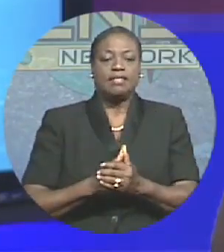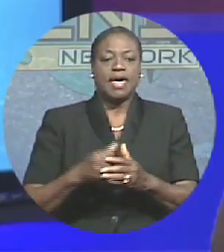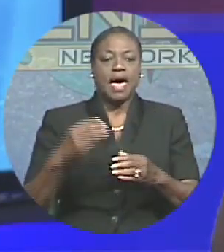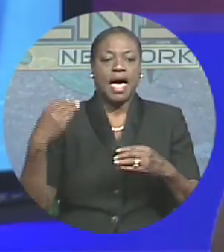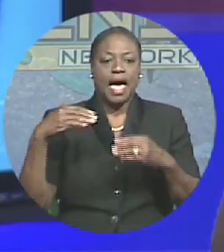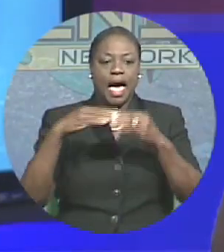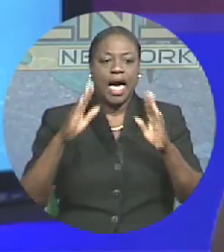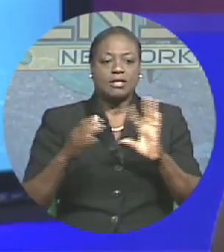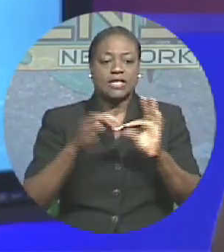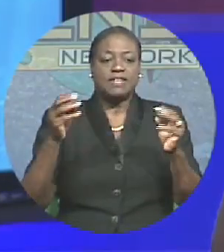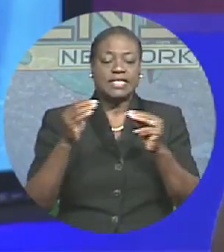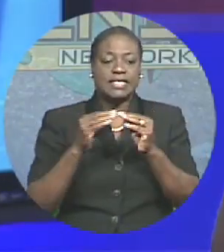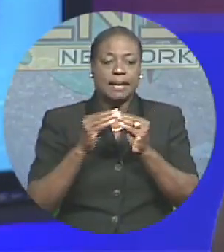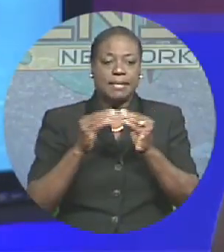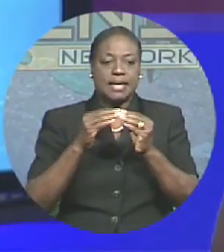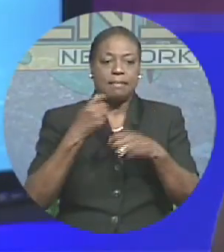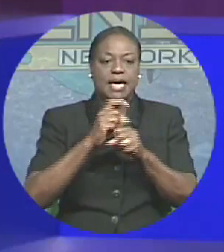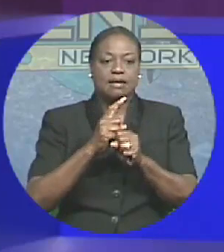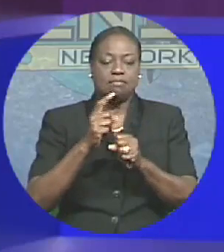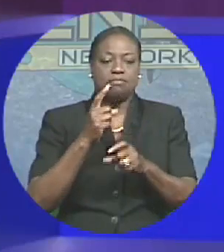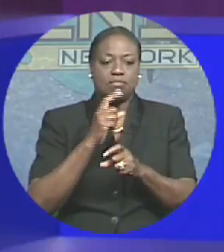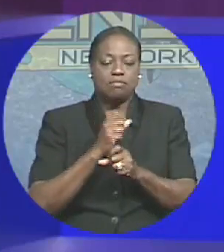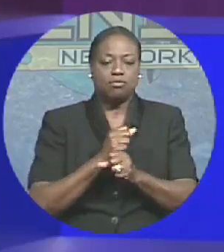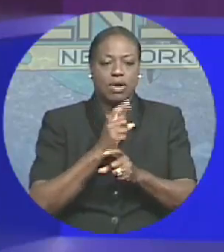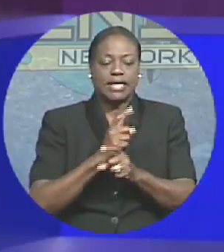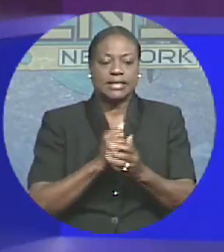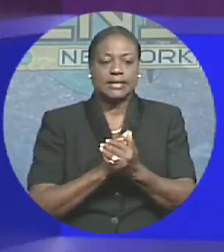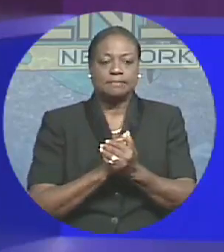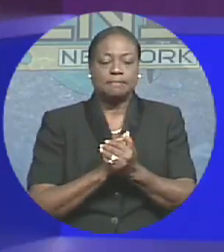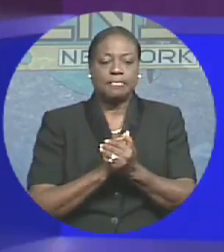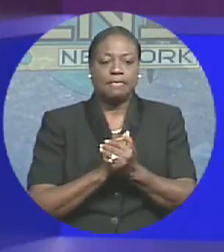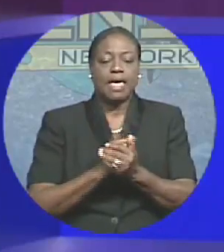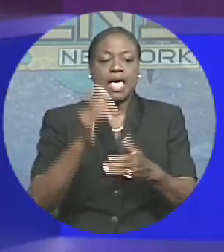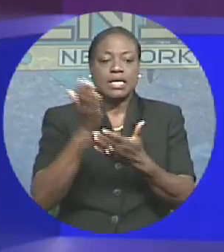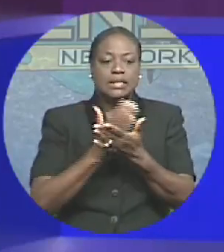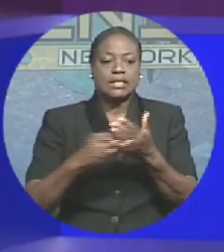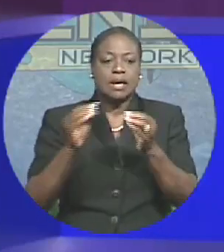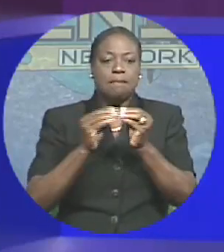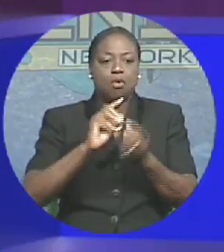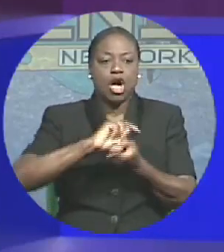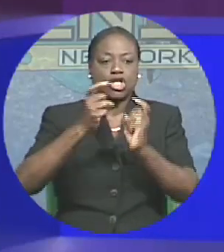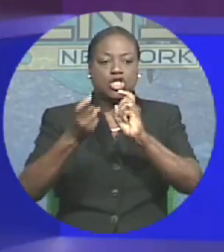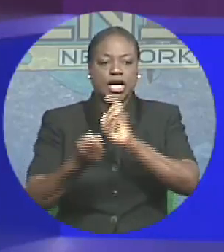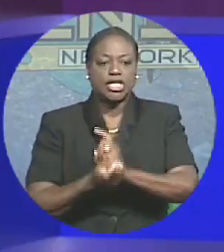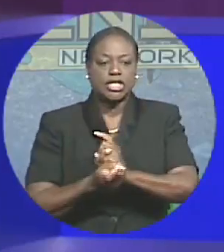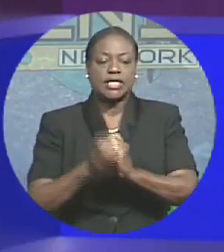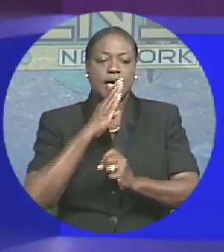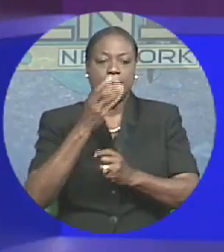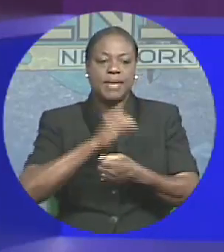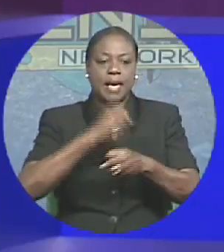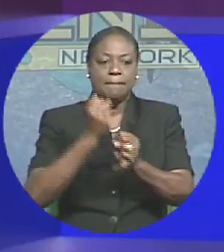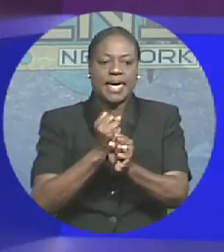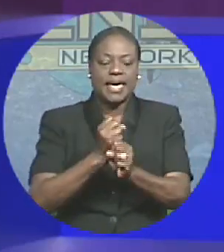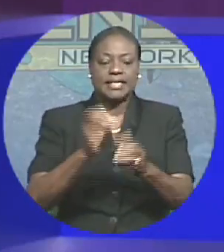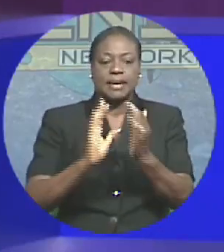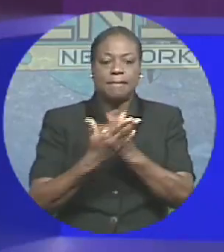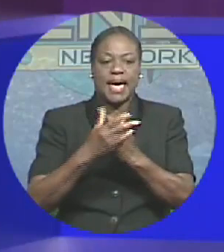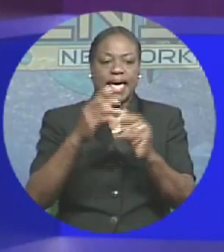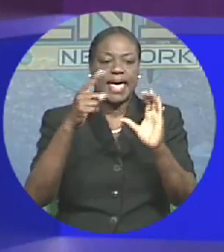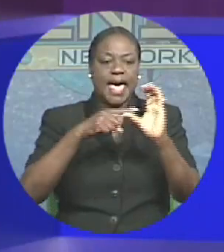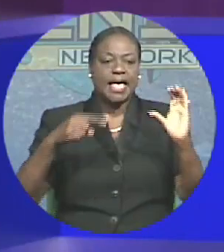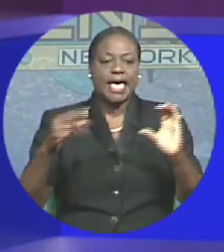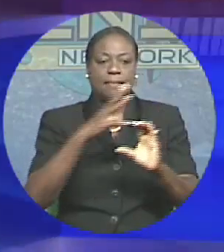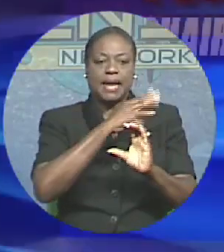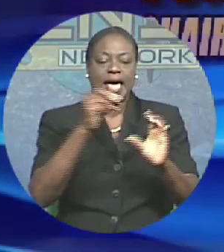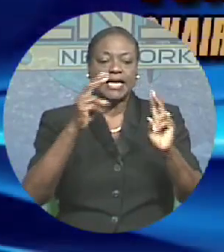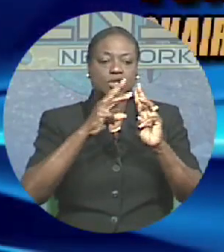expected to begin debate next Wednesday. Well, some board changes are being made by Cable and Wireless. The company has announced